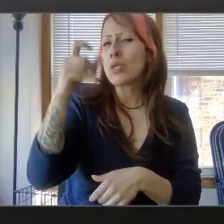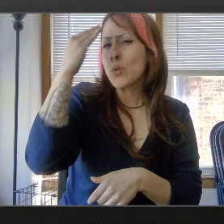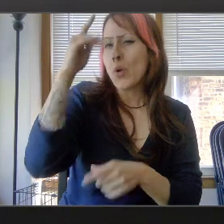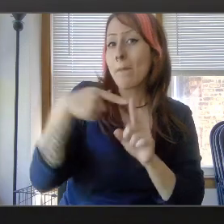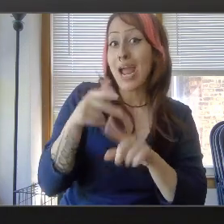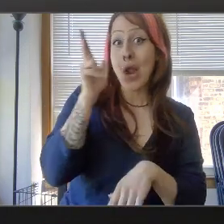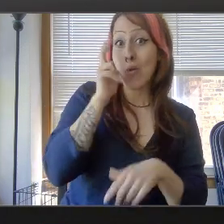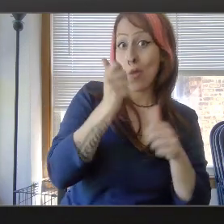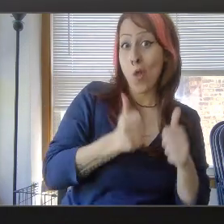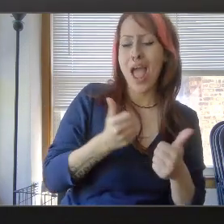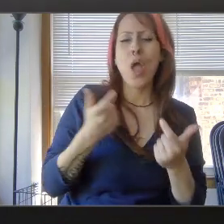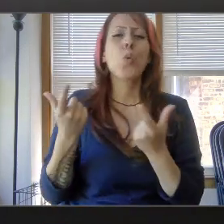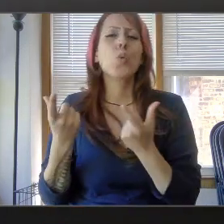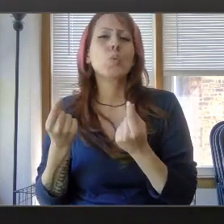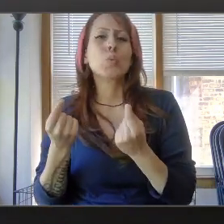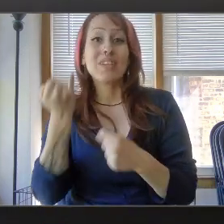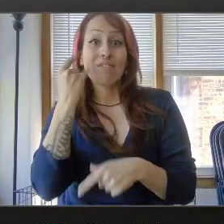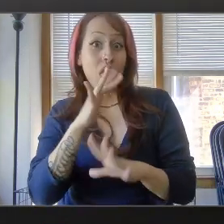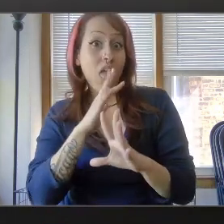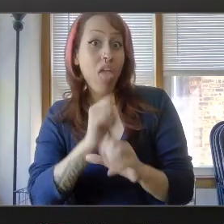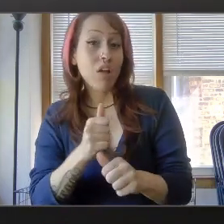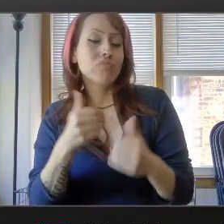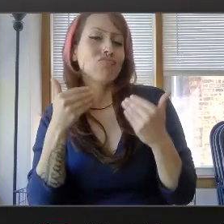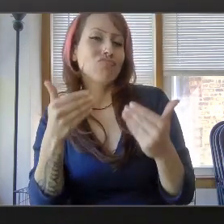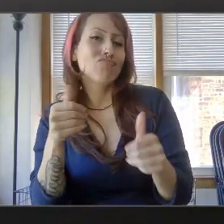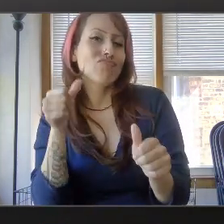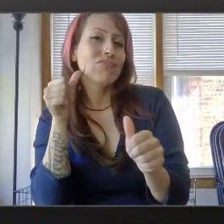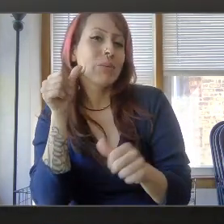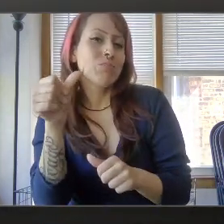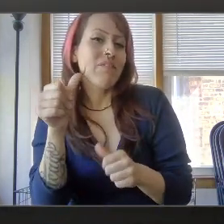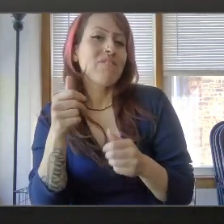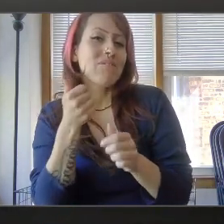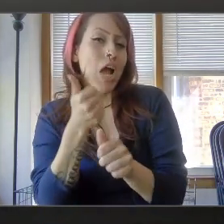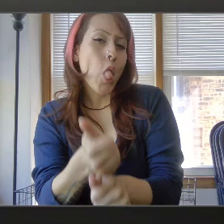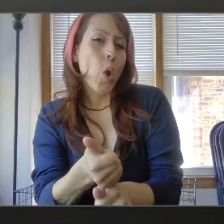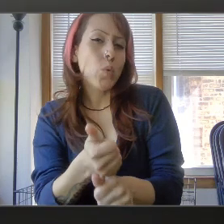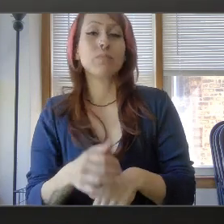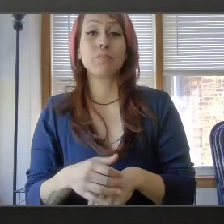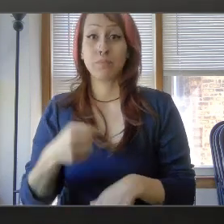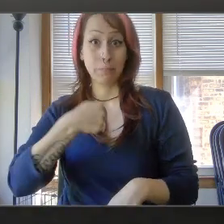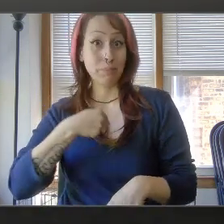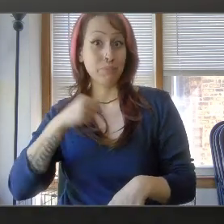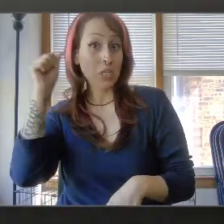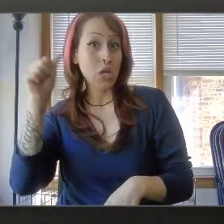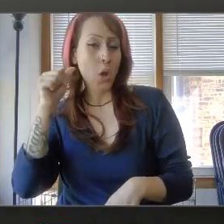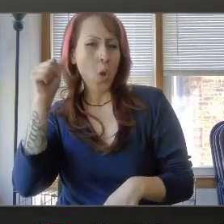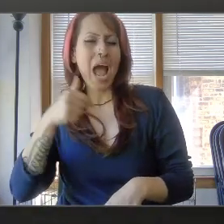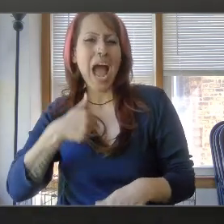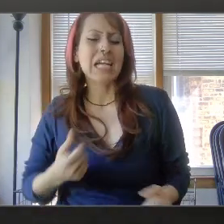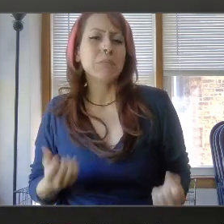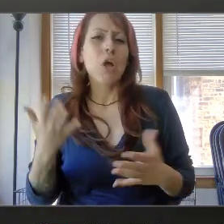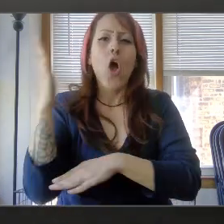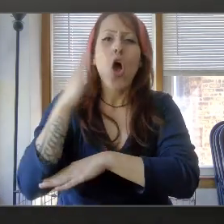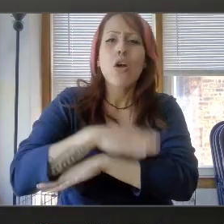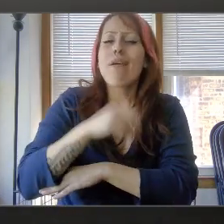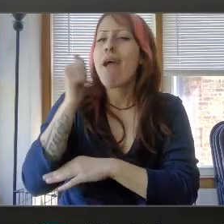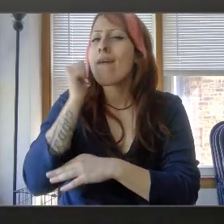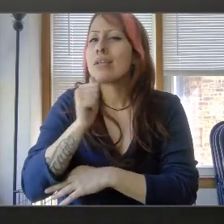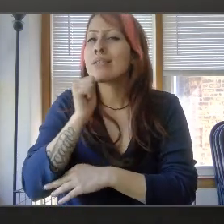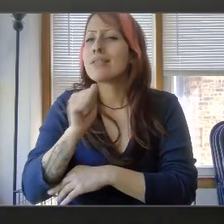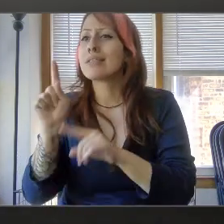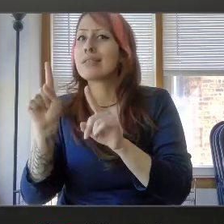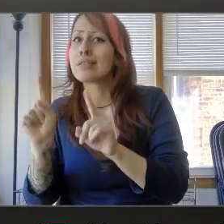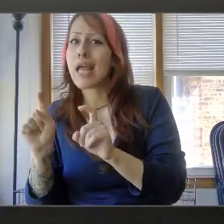options. So if you're into that, consider hitting the subscribe button. As an audiologist, I spend all day, every day, testing and